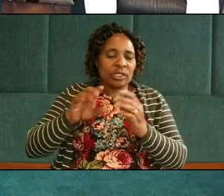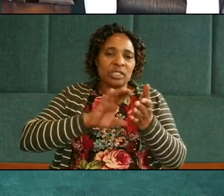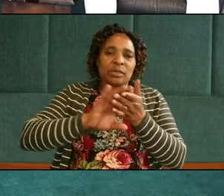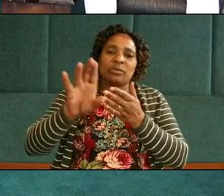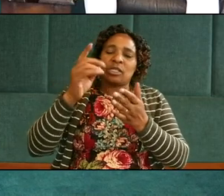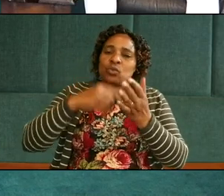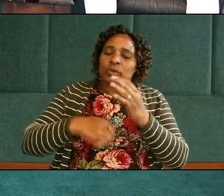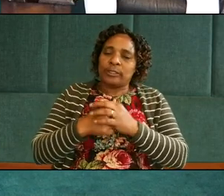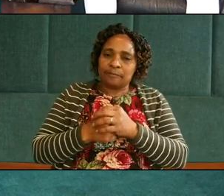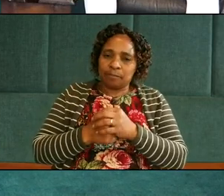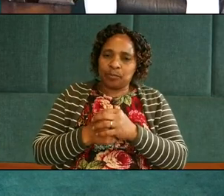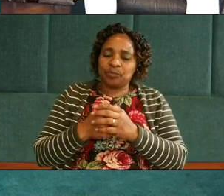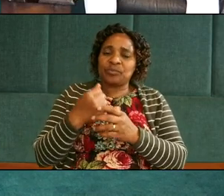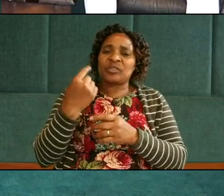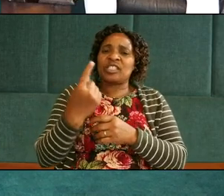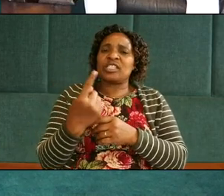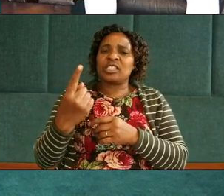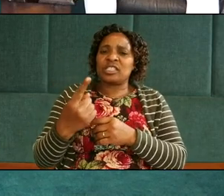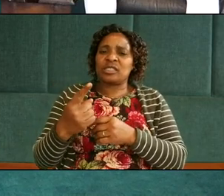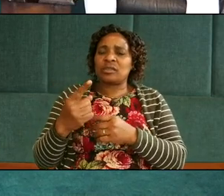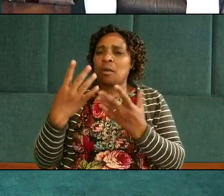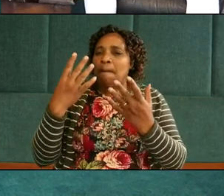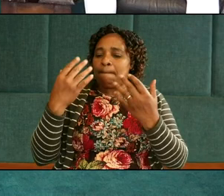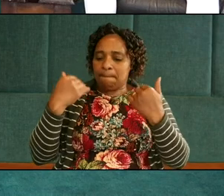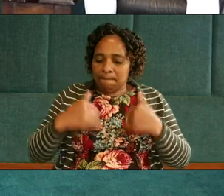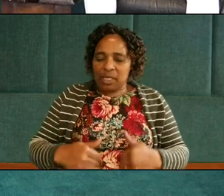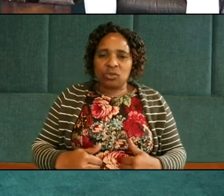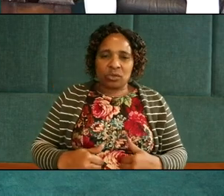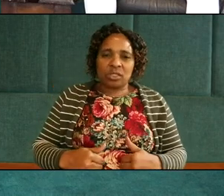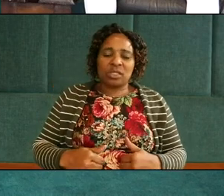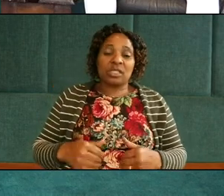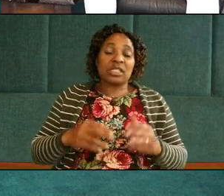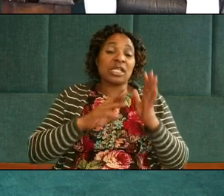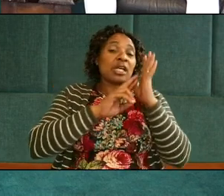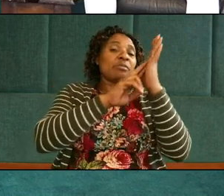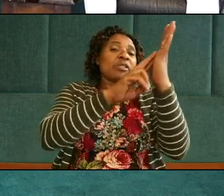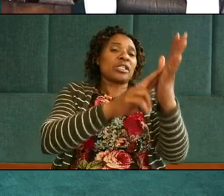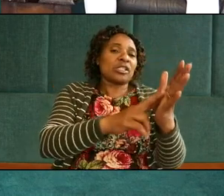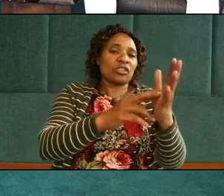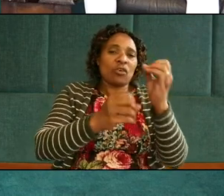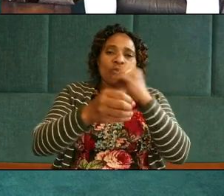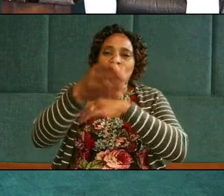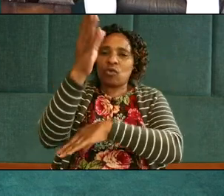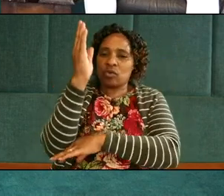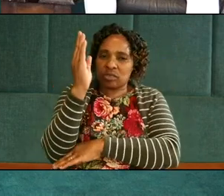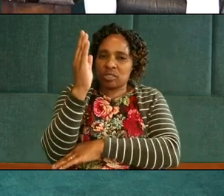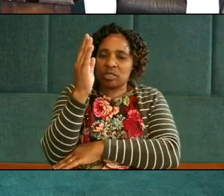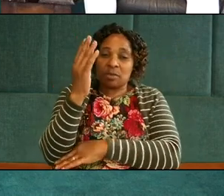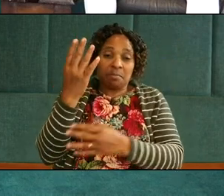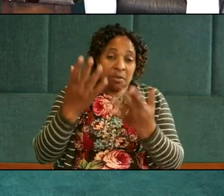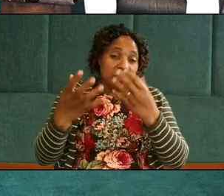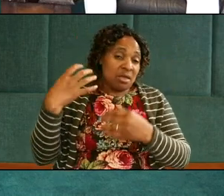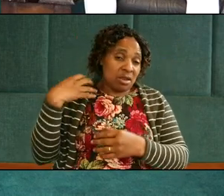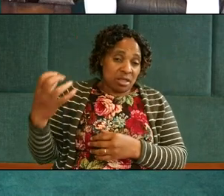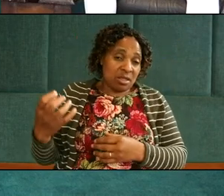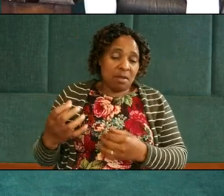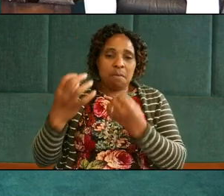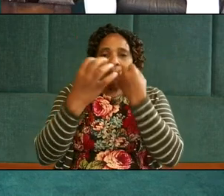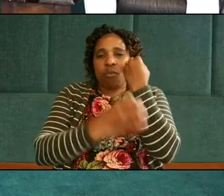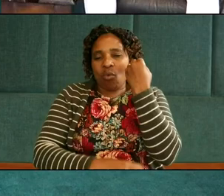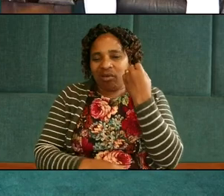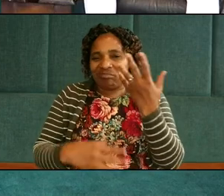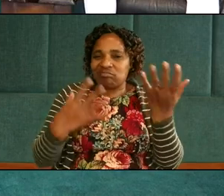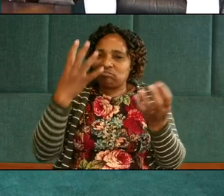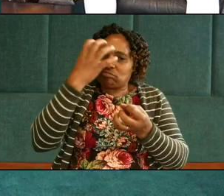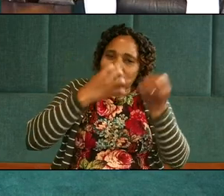is each and every single human being is a representation of God, whether rich, whether poor, whether